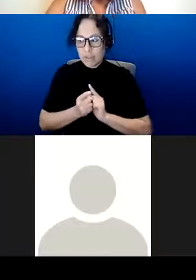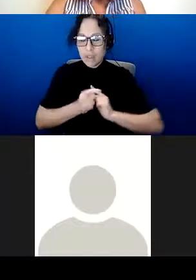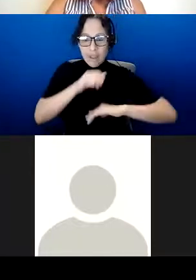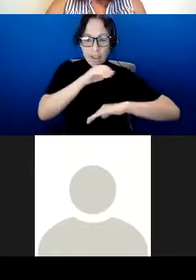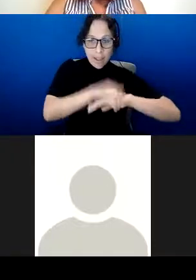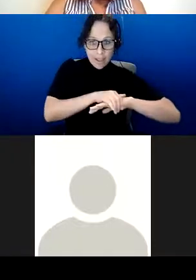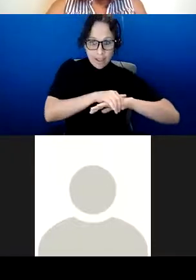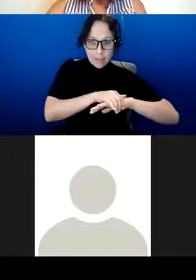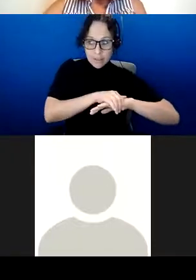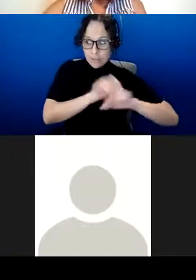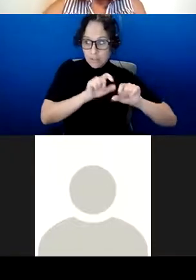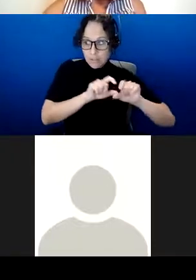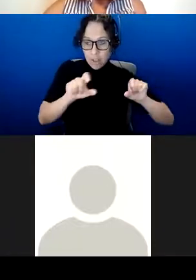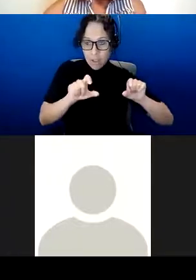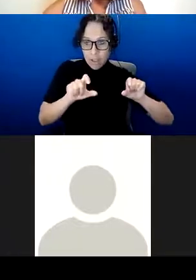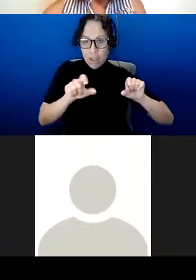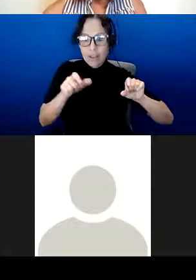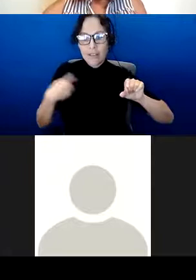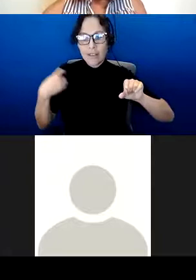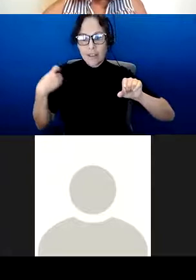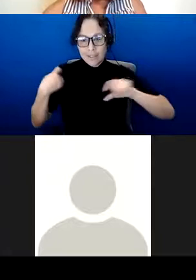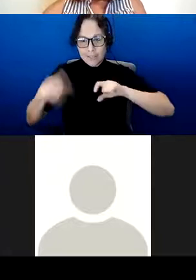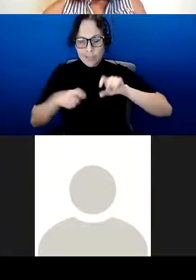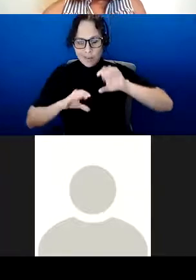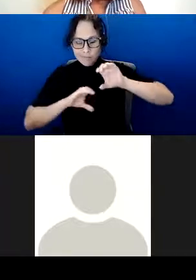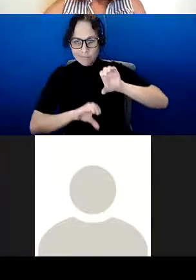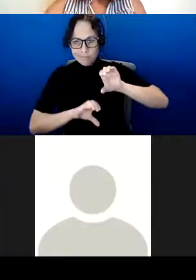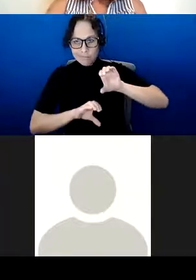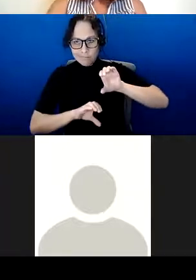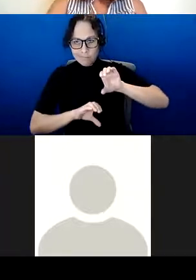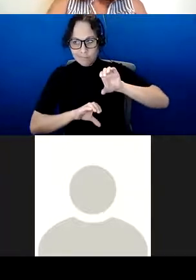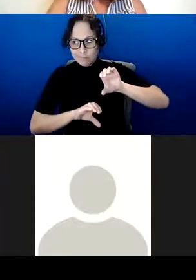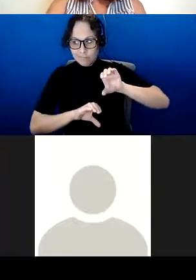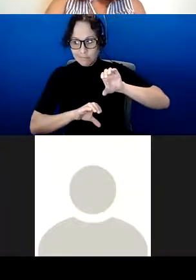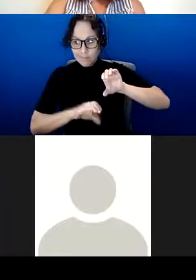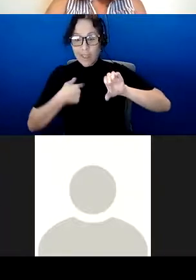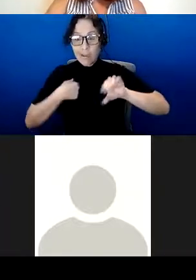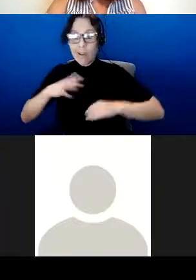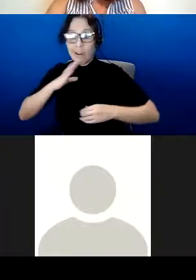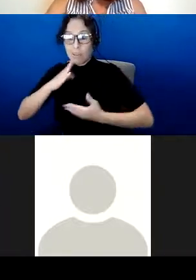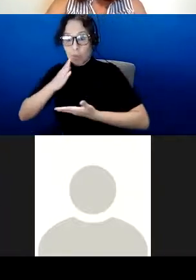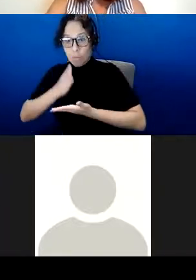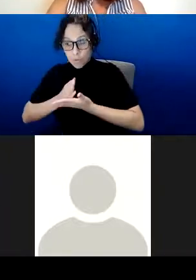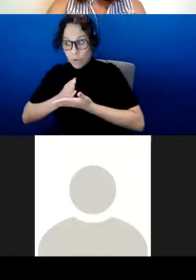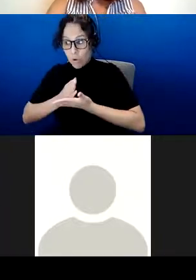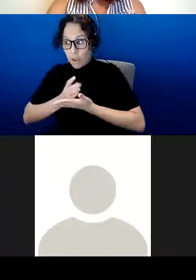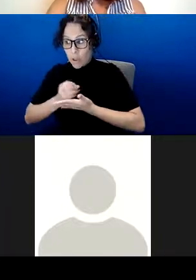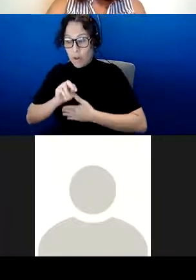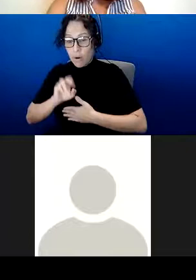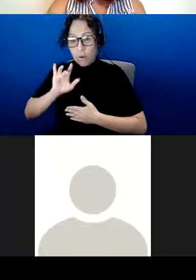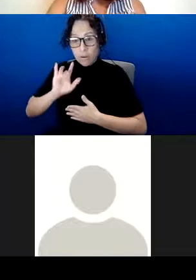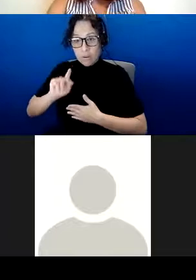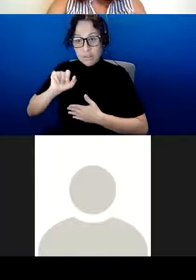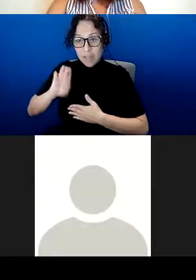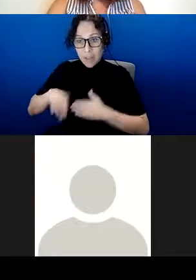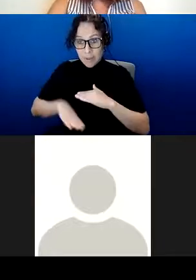it's going to create the Spanish translation underneath. And as soon as I stop talking or tap that on the bottom side,